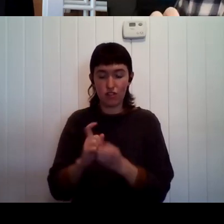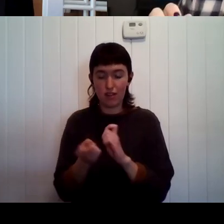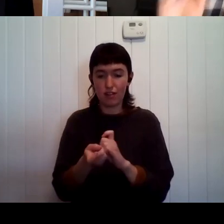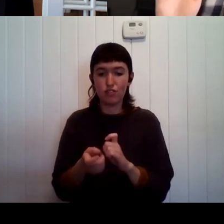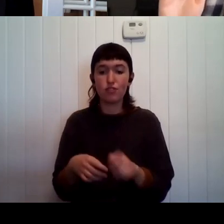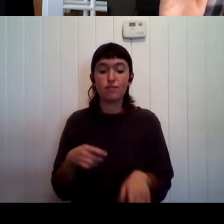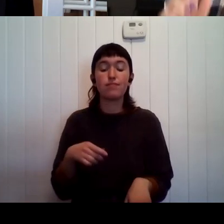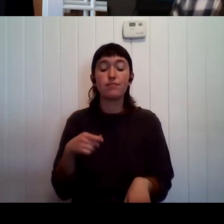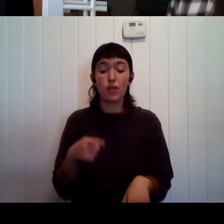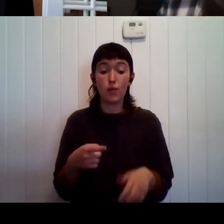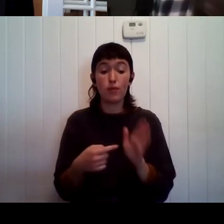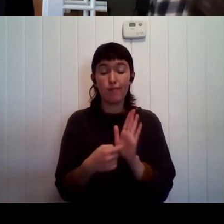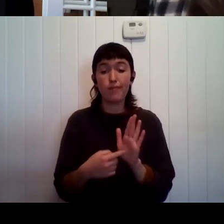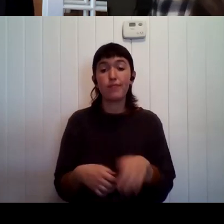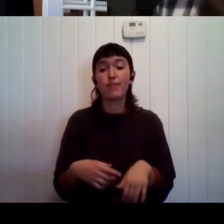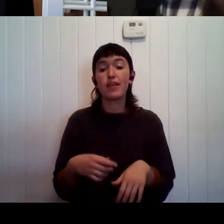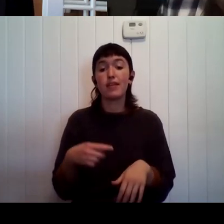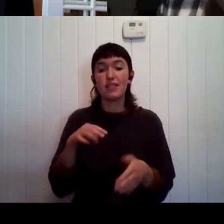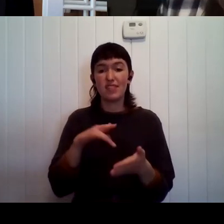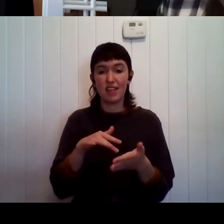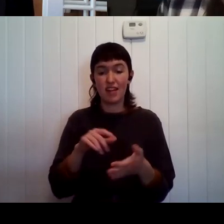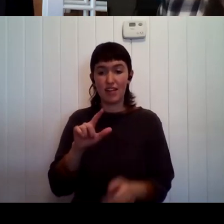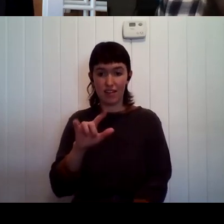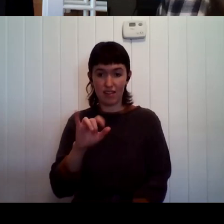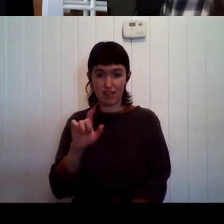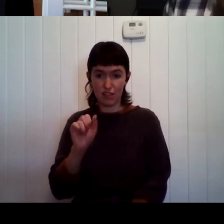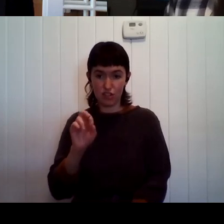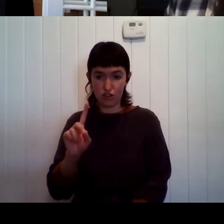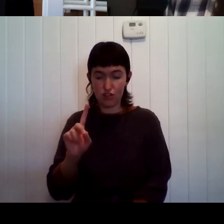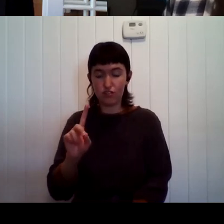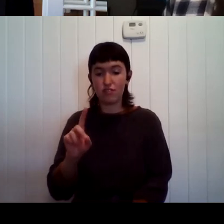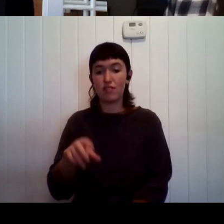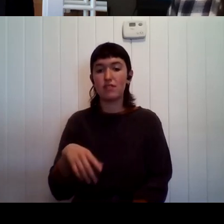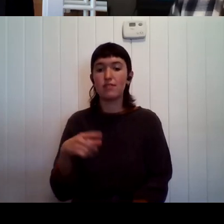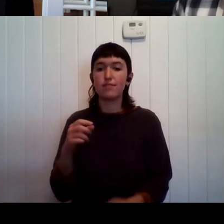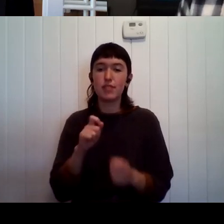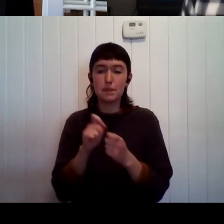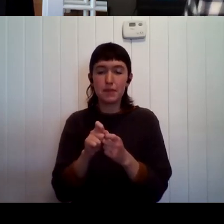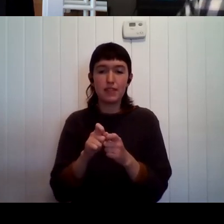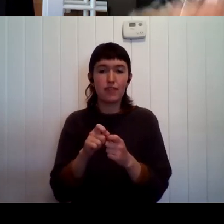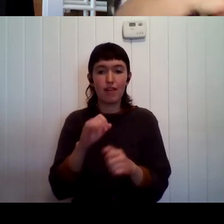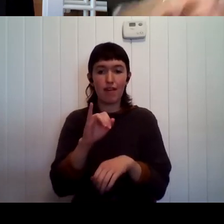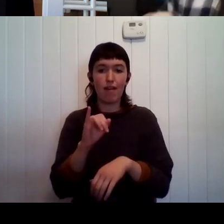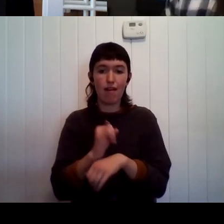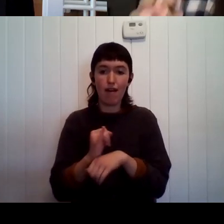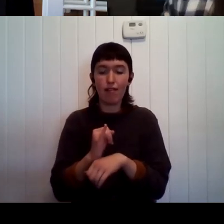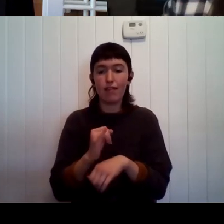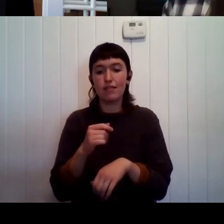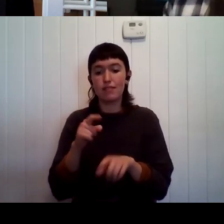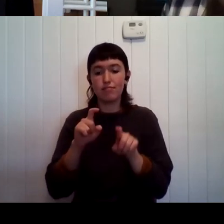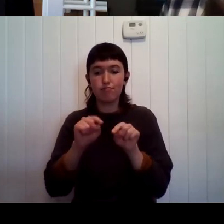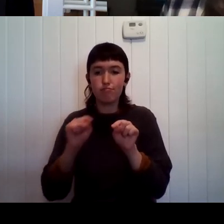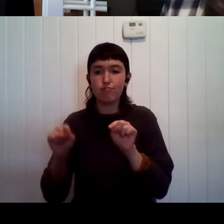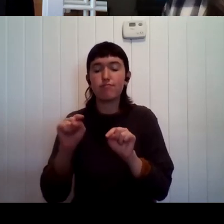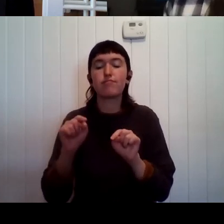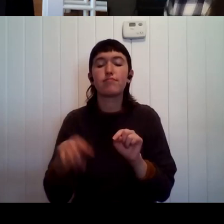and certain islands in the Caribbean were getting hit by really hardcore hurricanes, but differently. Like, some had